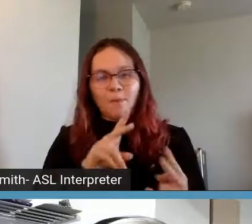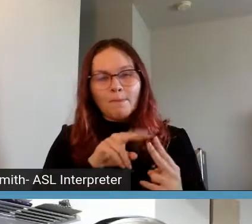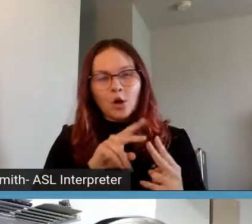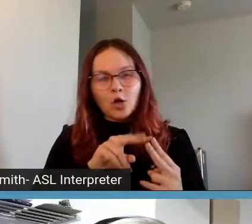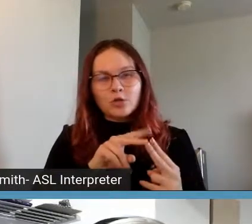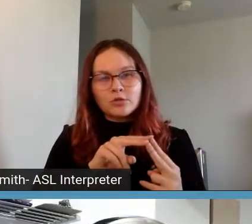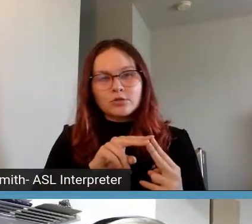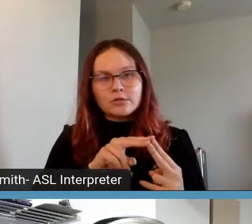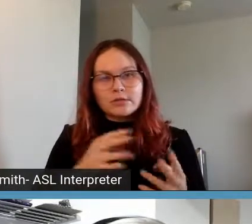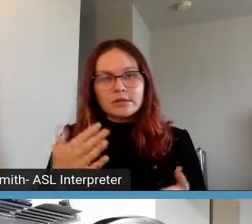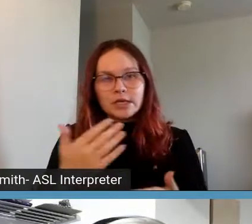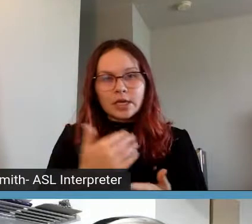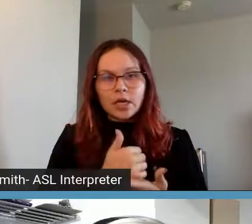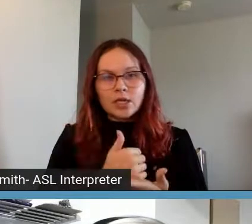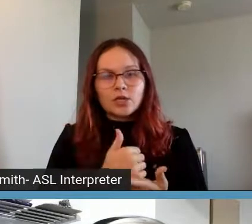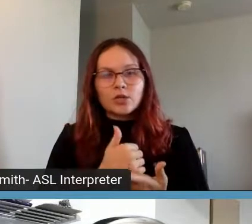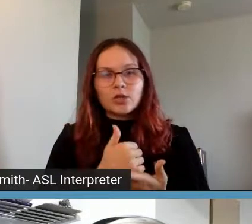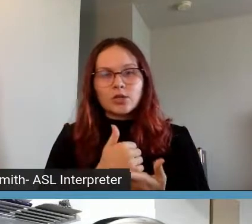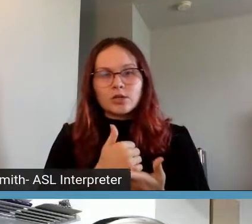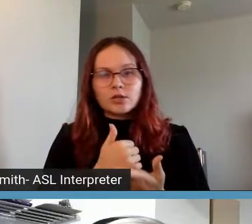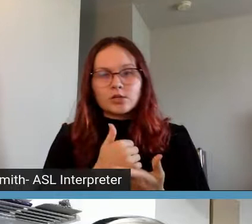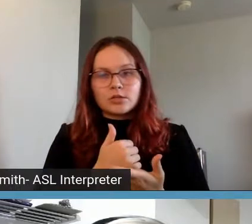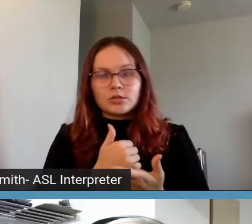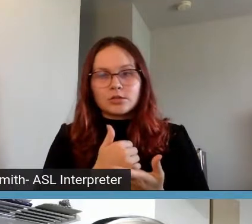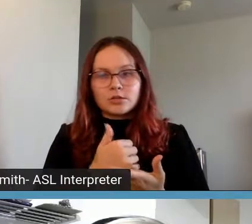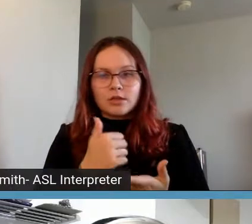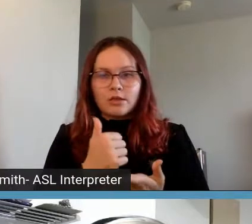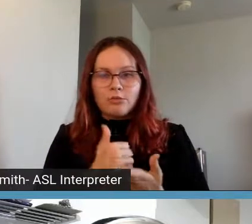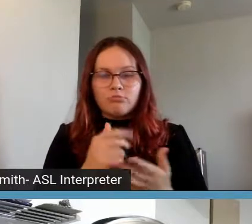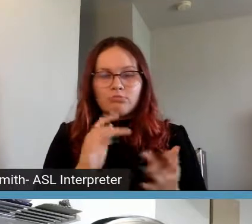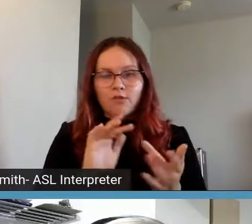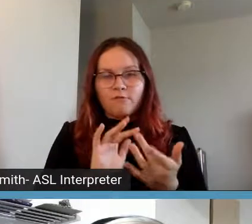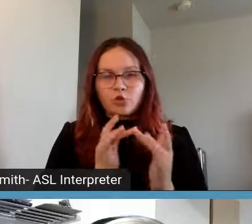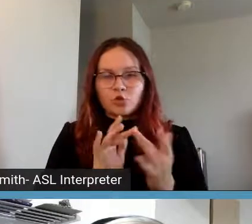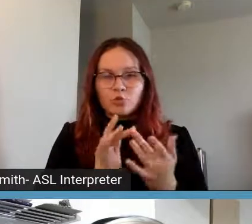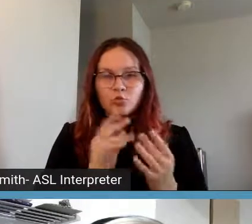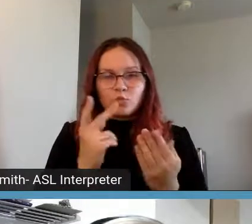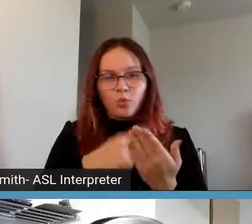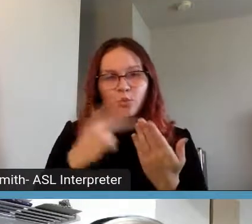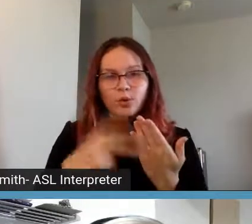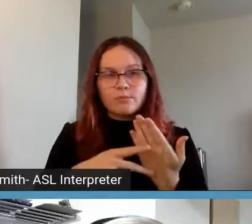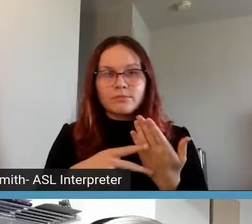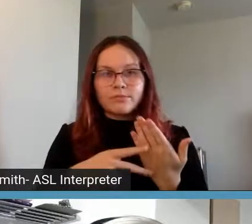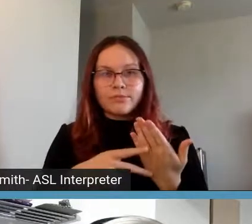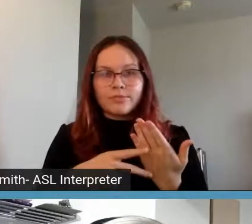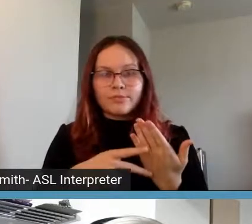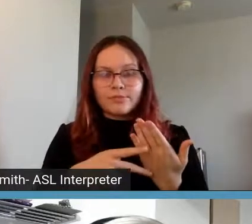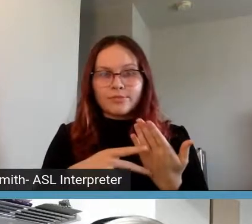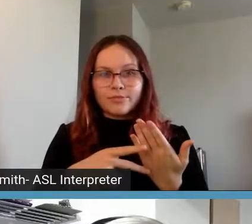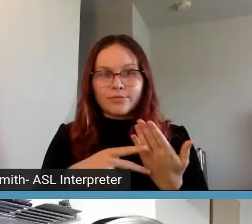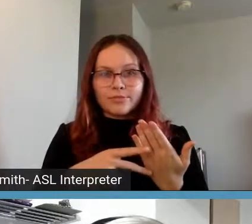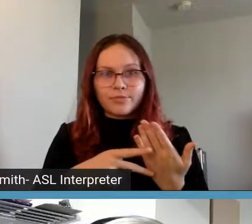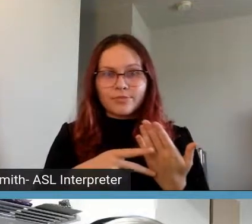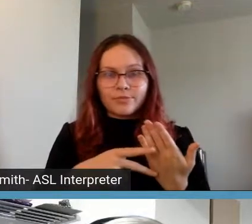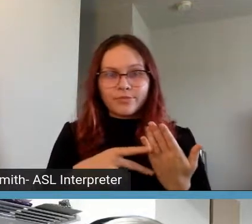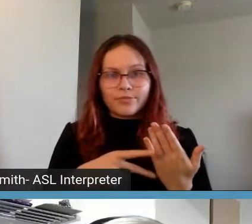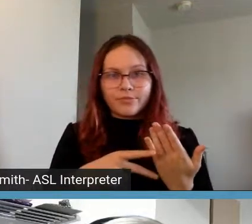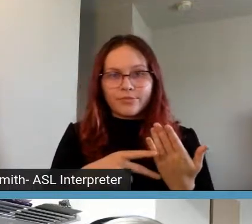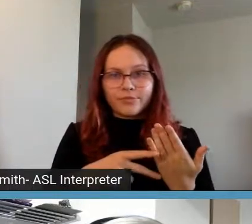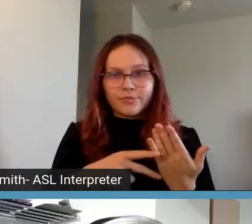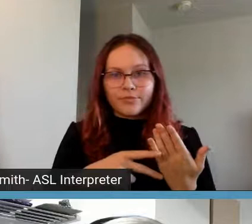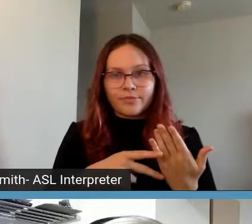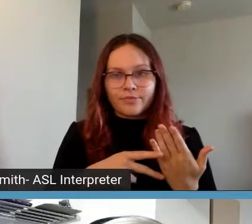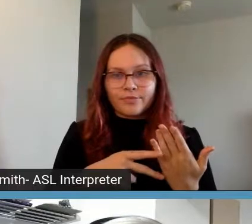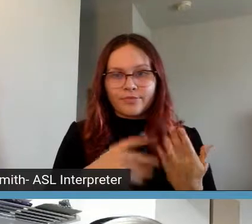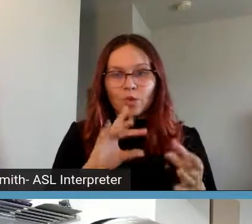together to kind of reinterpret our virtual programs and provide access to our public tours were relationships that we'd